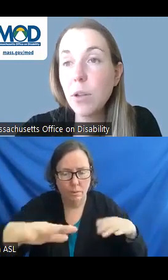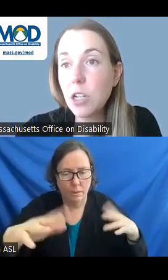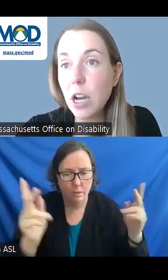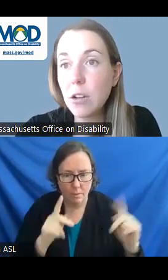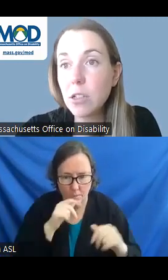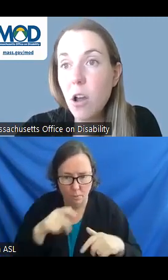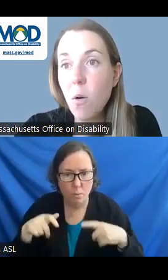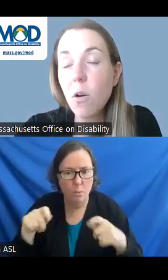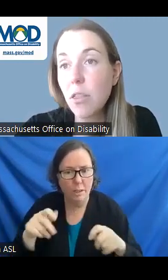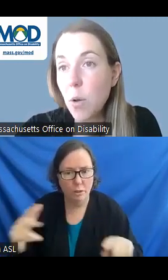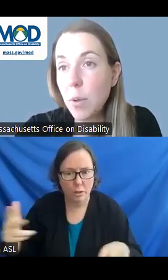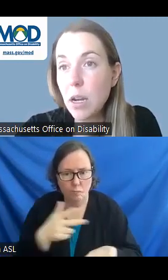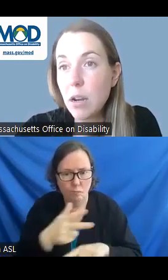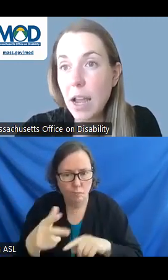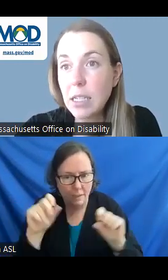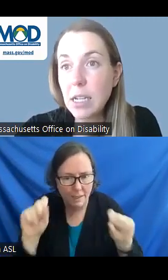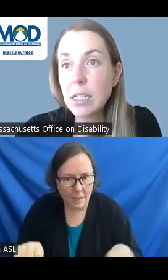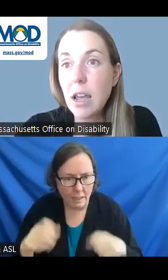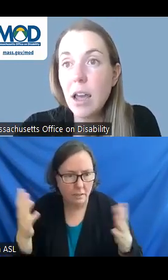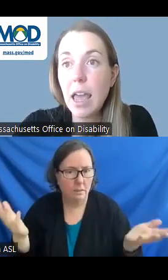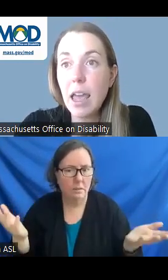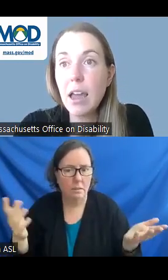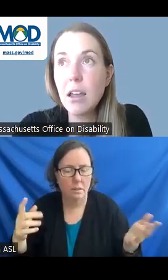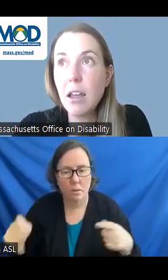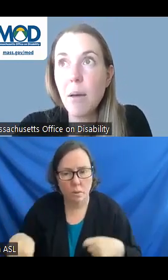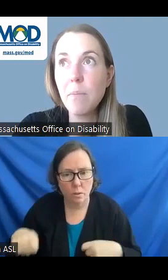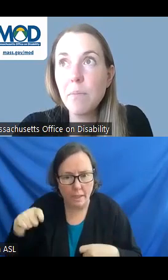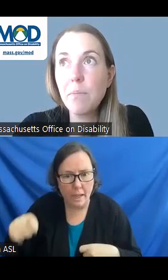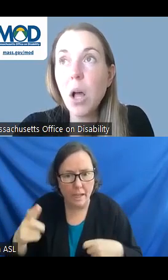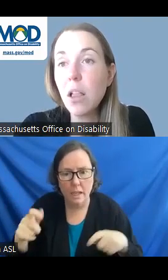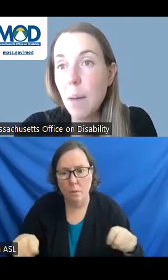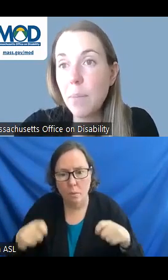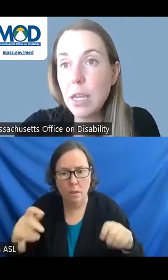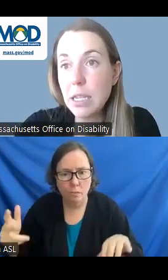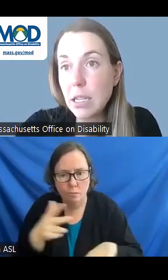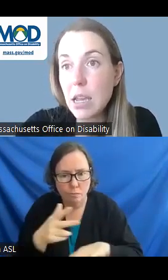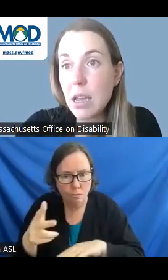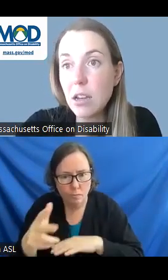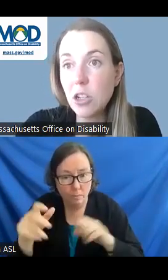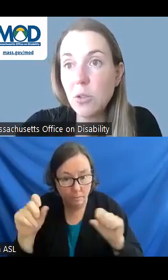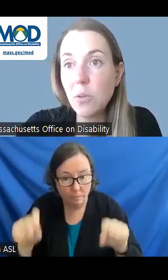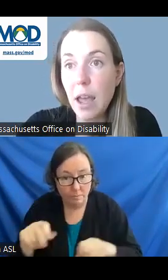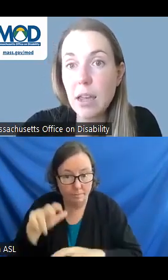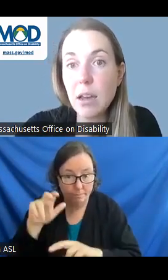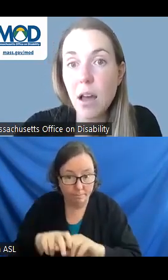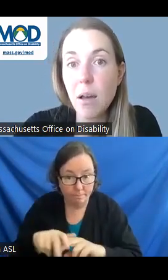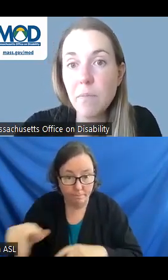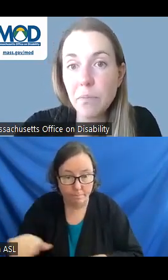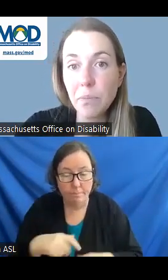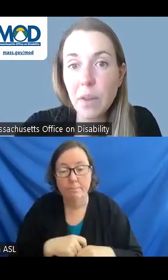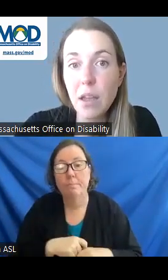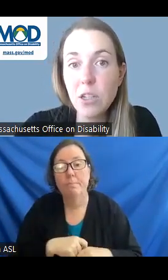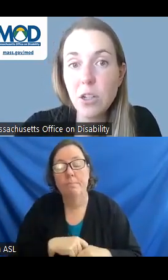have wheelchairs or other mobility devices can pull up easily into a